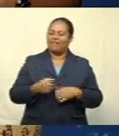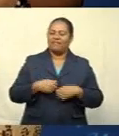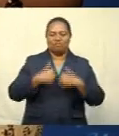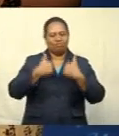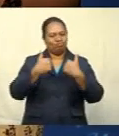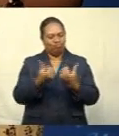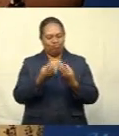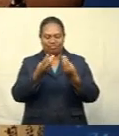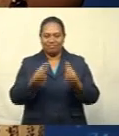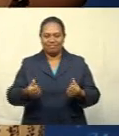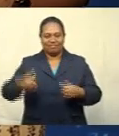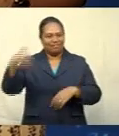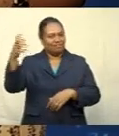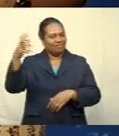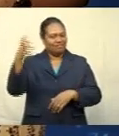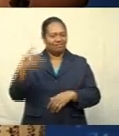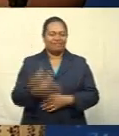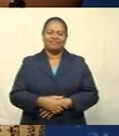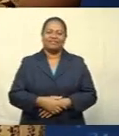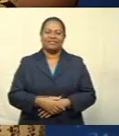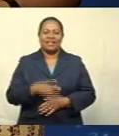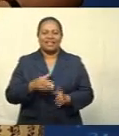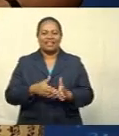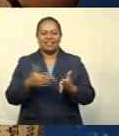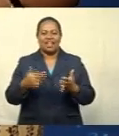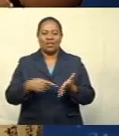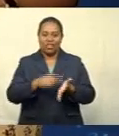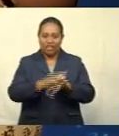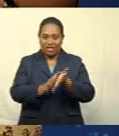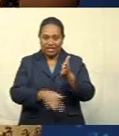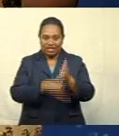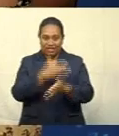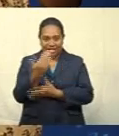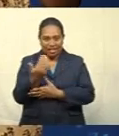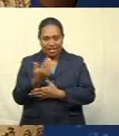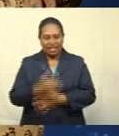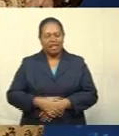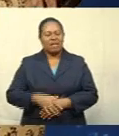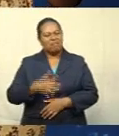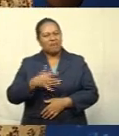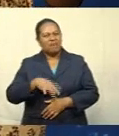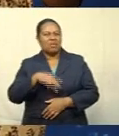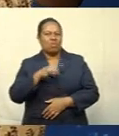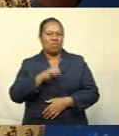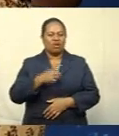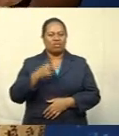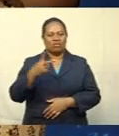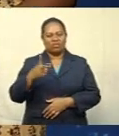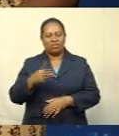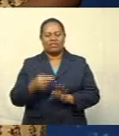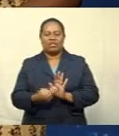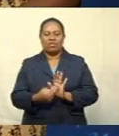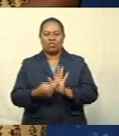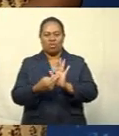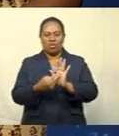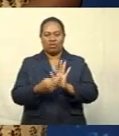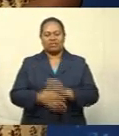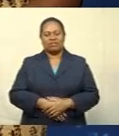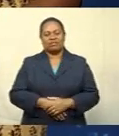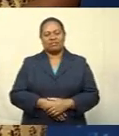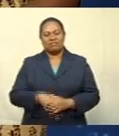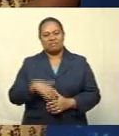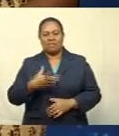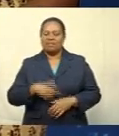dry spells. And looking further on to Thursday, we'll have 1 or 2 showers to the far north. Otherwise, we should have